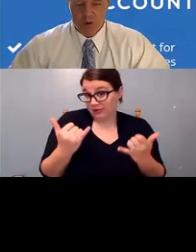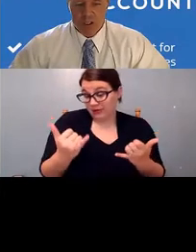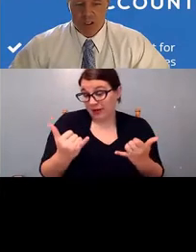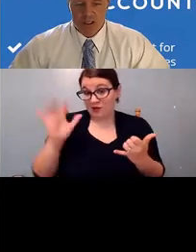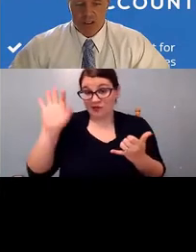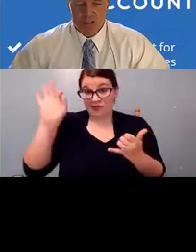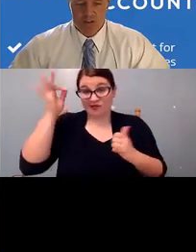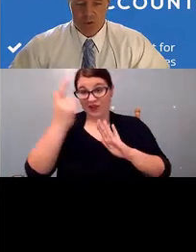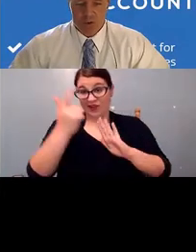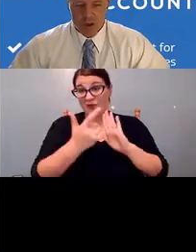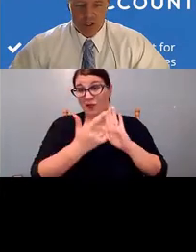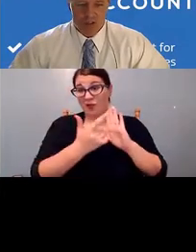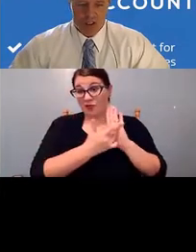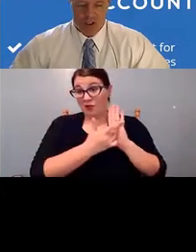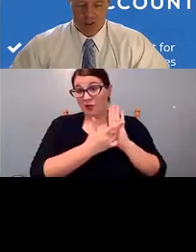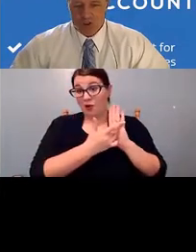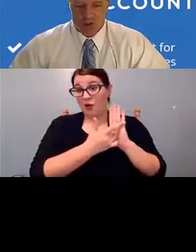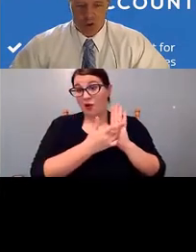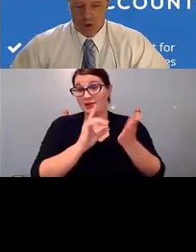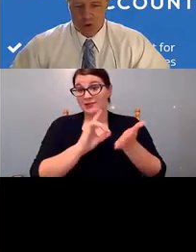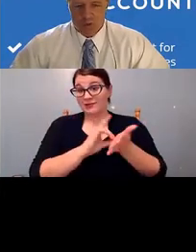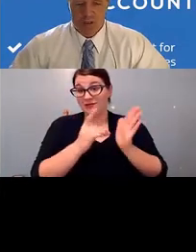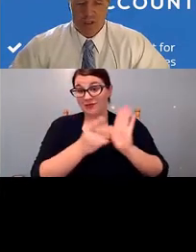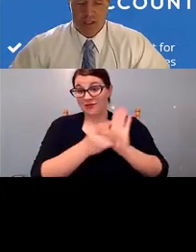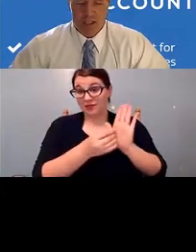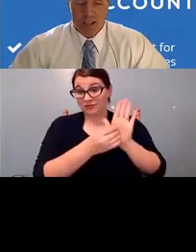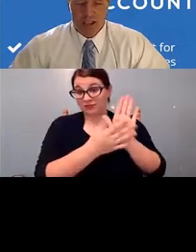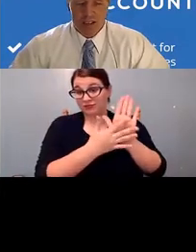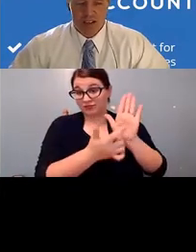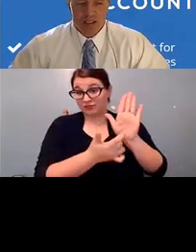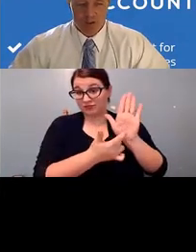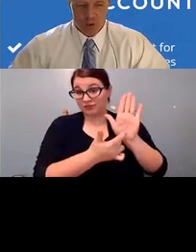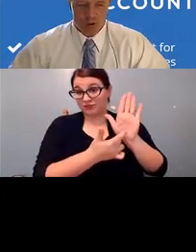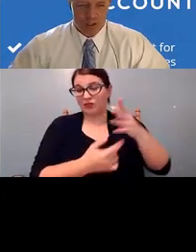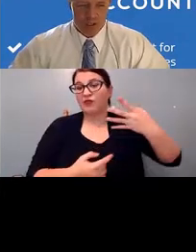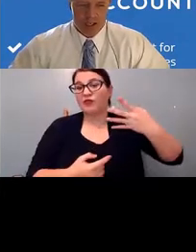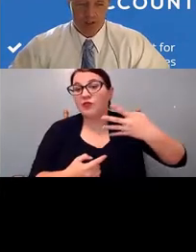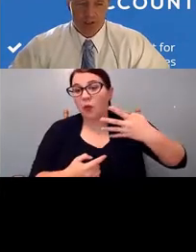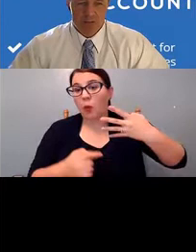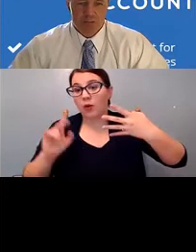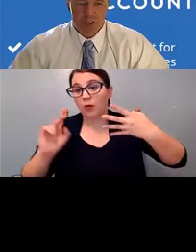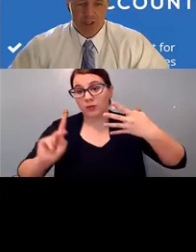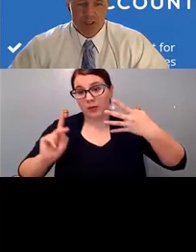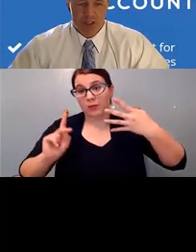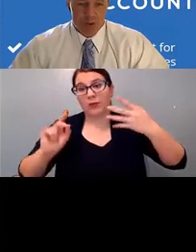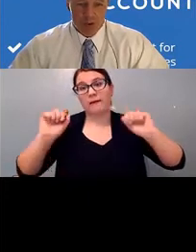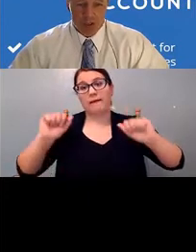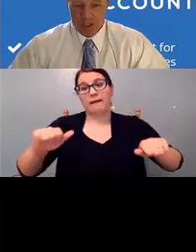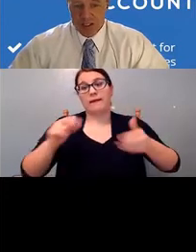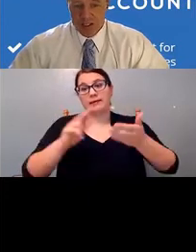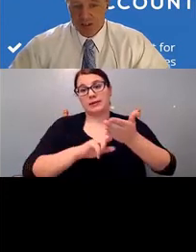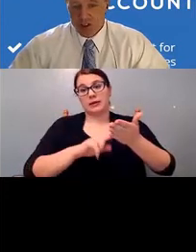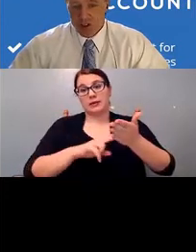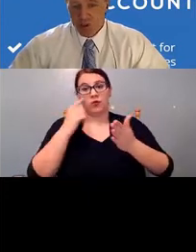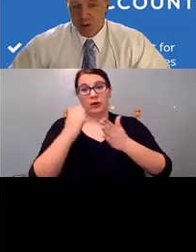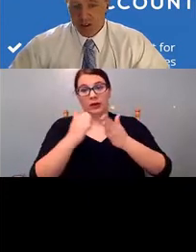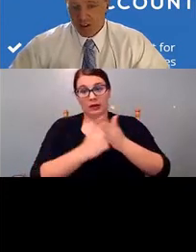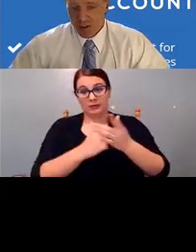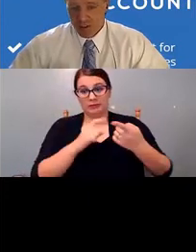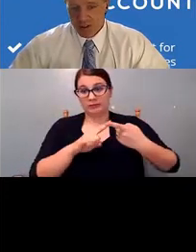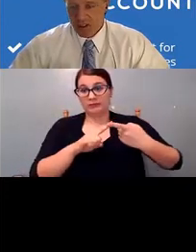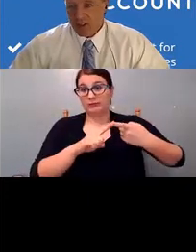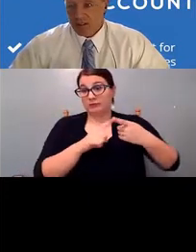are only 4 individuals or groups that can enroll in an account. That would be the individual